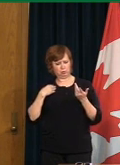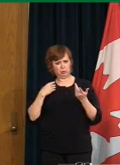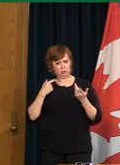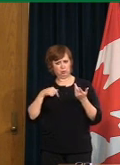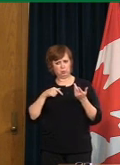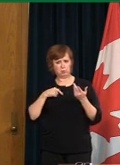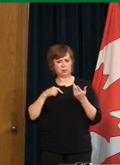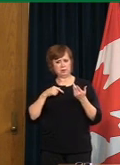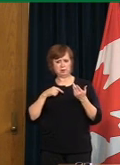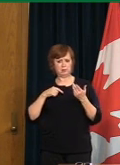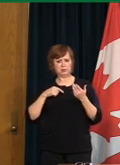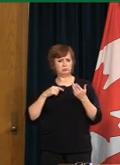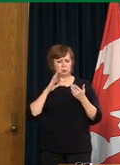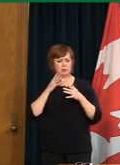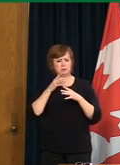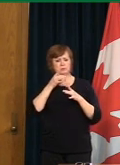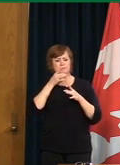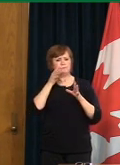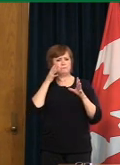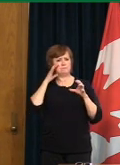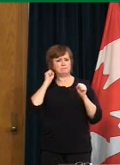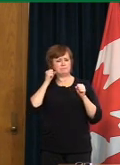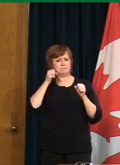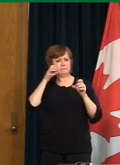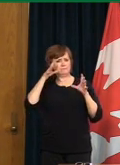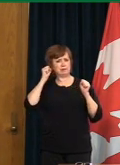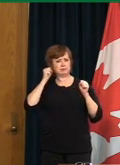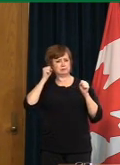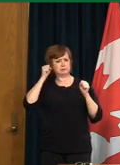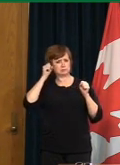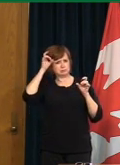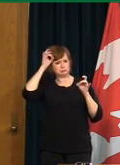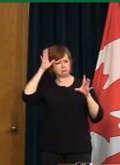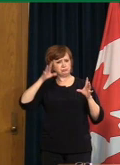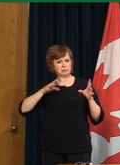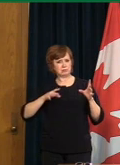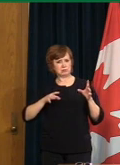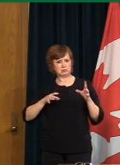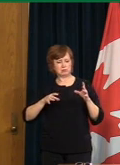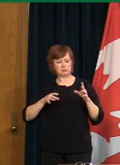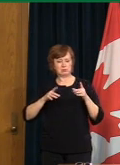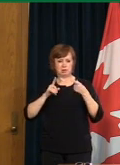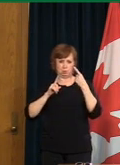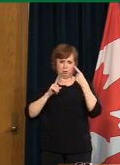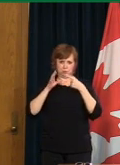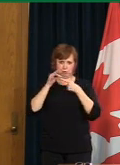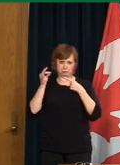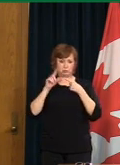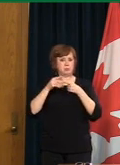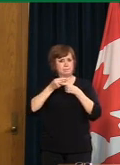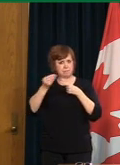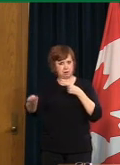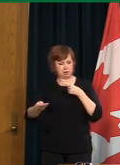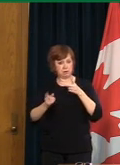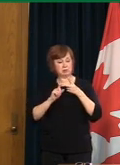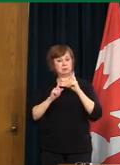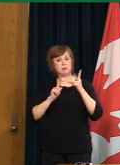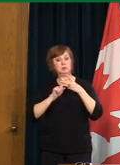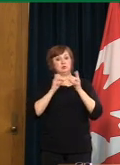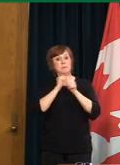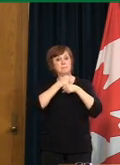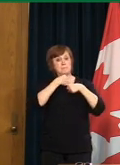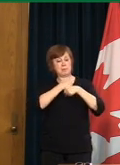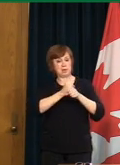vaccine. We unfortunately need to procure it from places that are not in Canada. The production capacity,